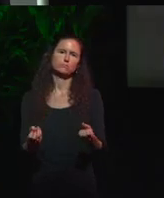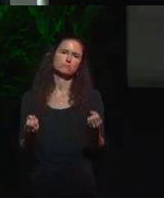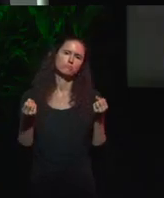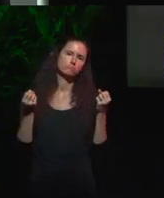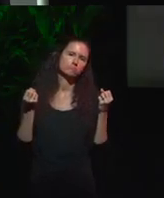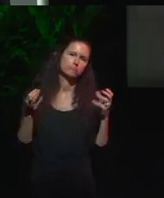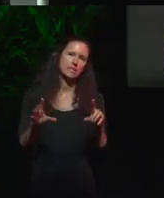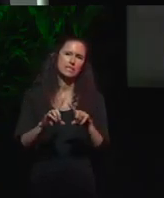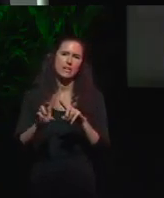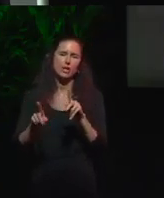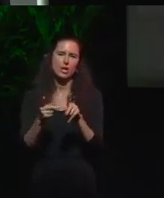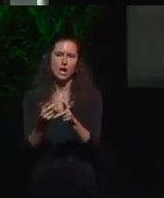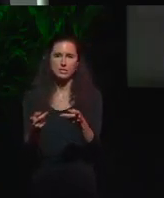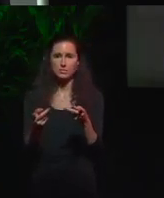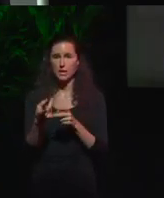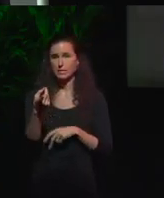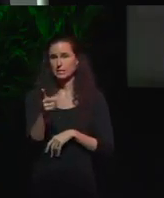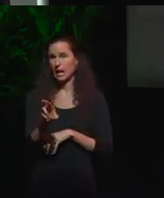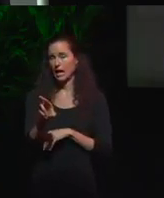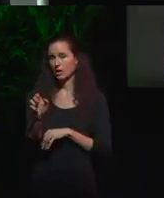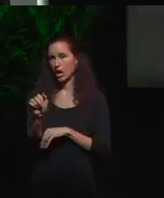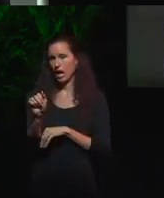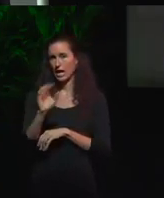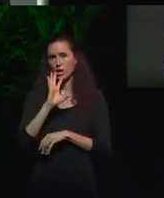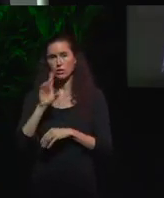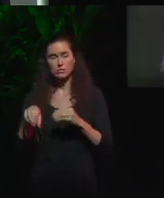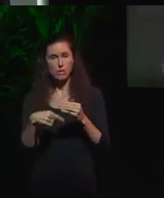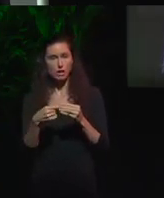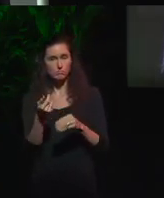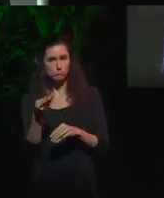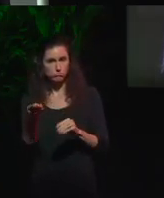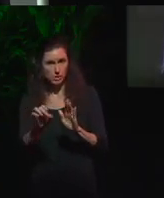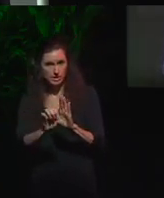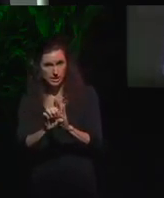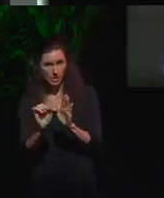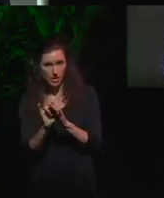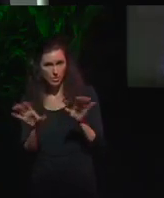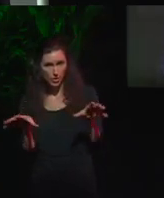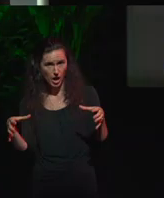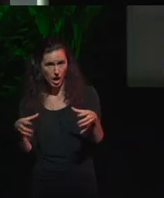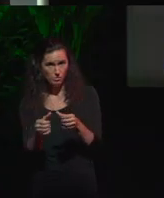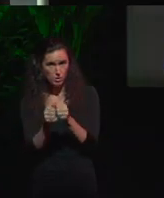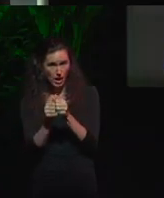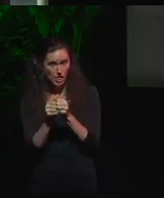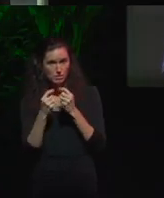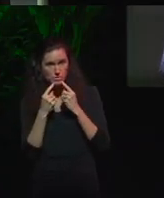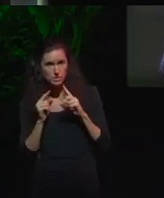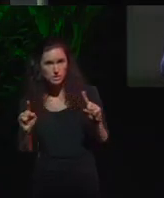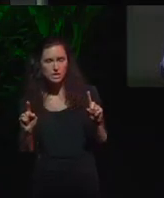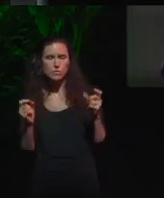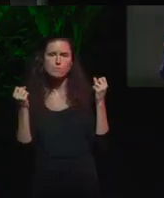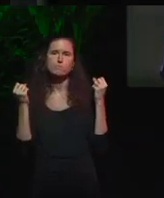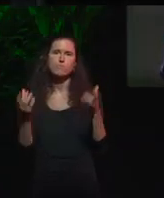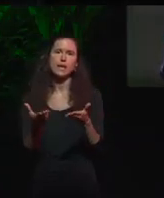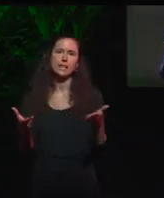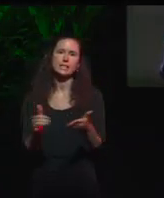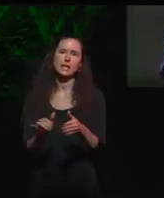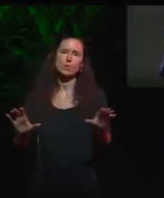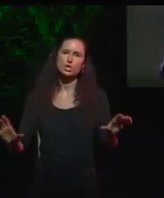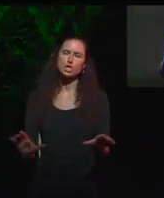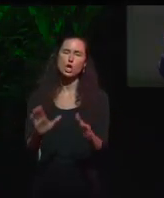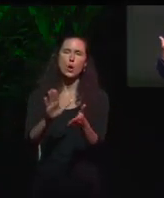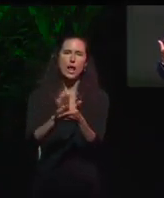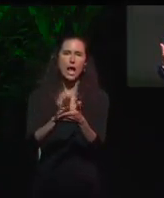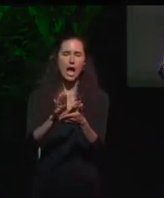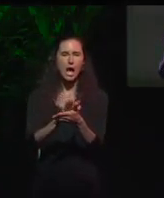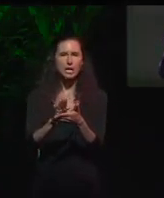places. Dr. A talked about examples today where we've come together to do great things. We have a lot of things we do in academics,